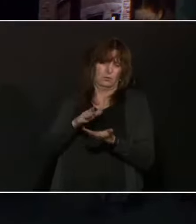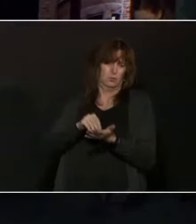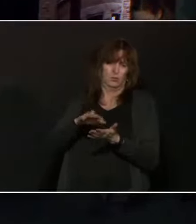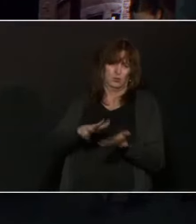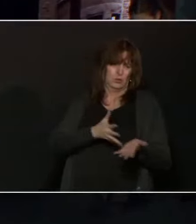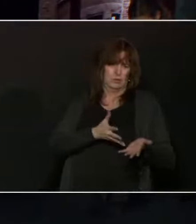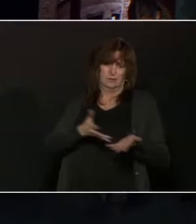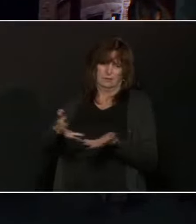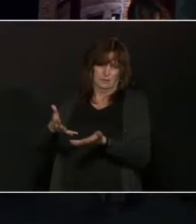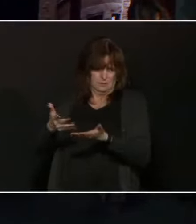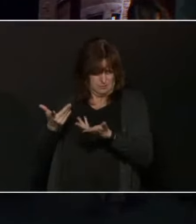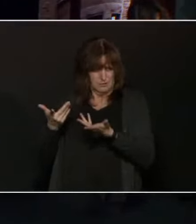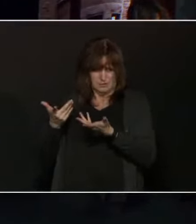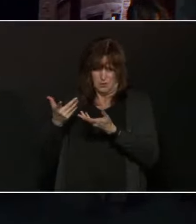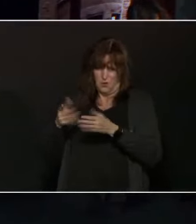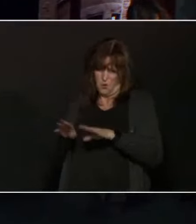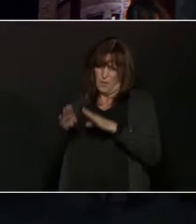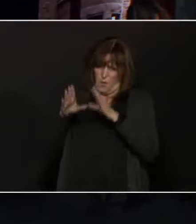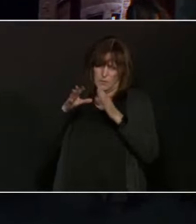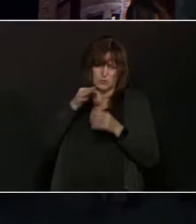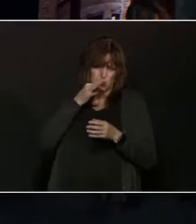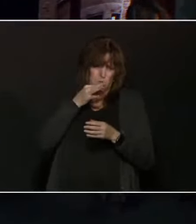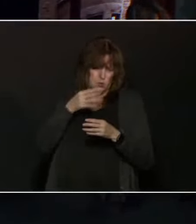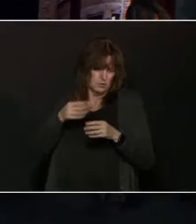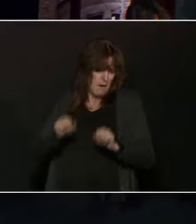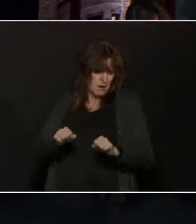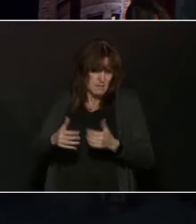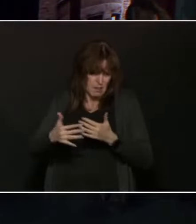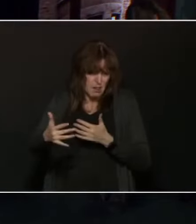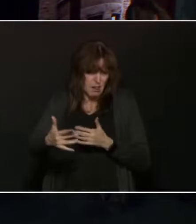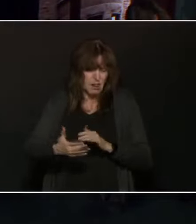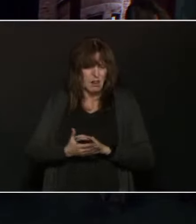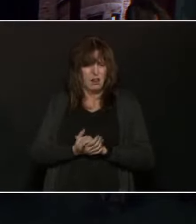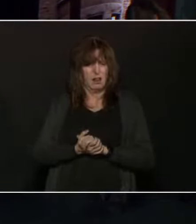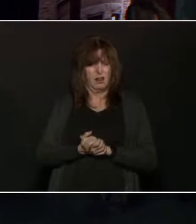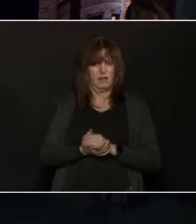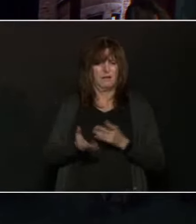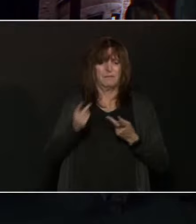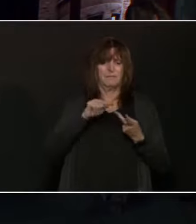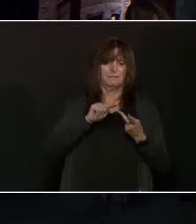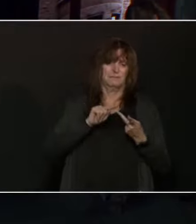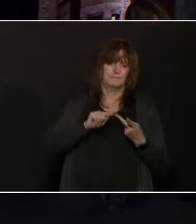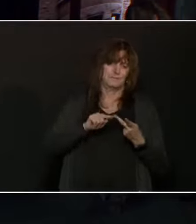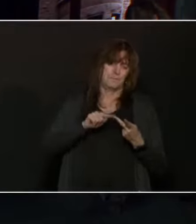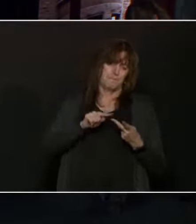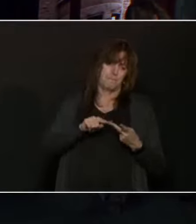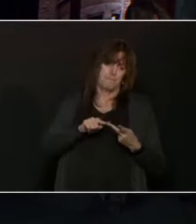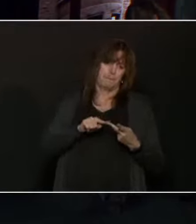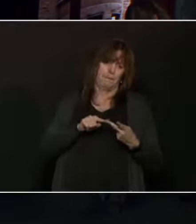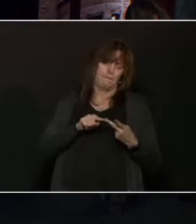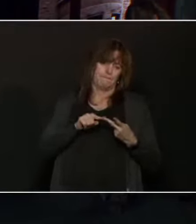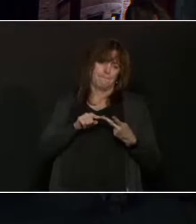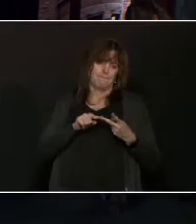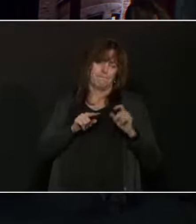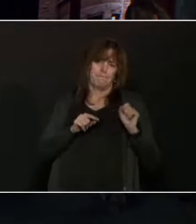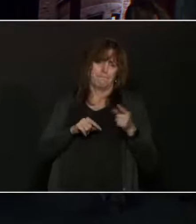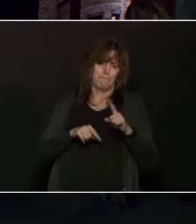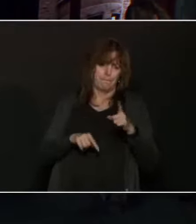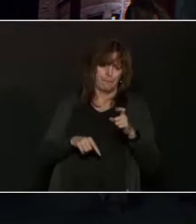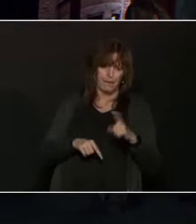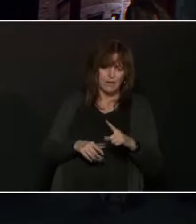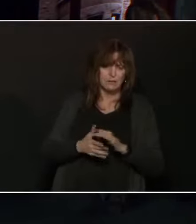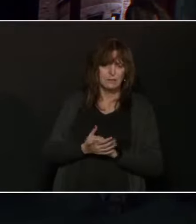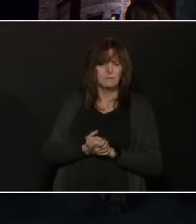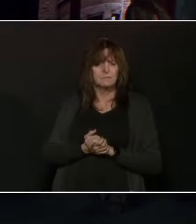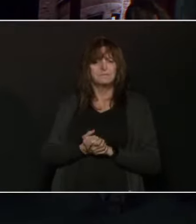Interesting graph presented today in Dr. Brown's presentation, showing not a lot of difference between schools open, schools closed,